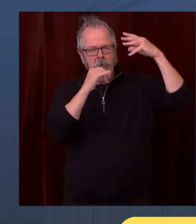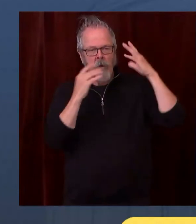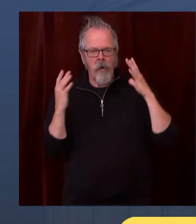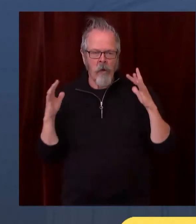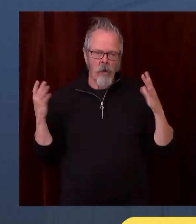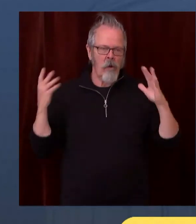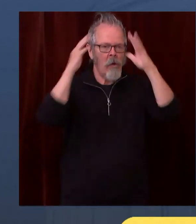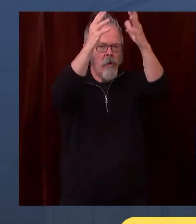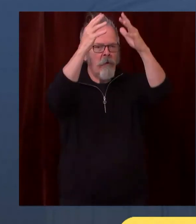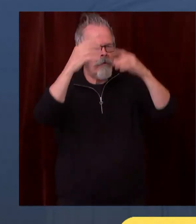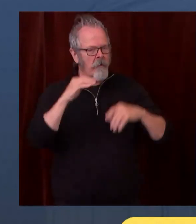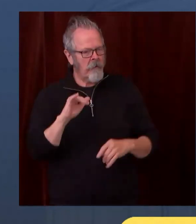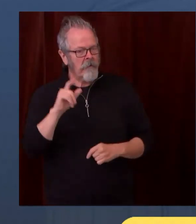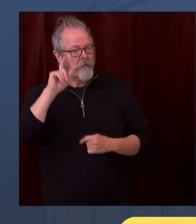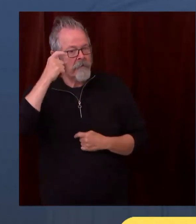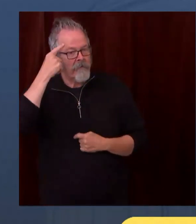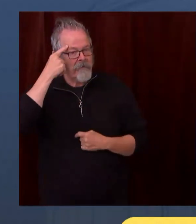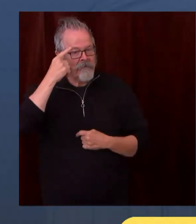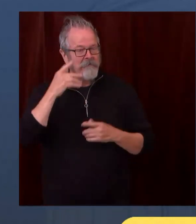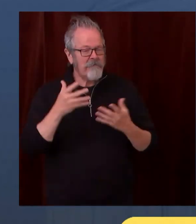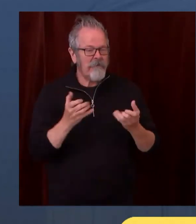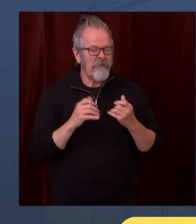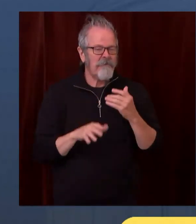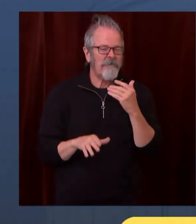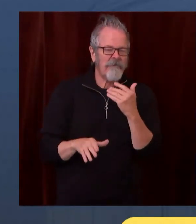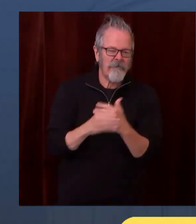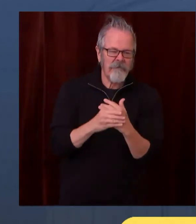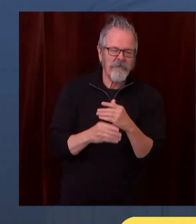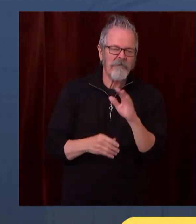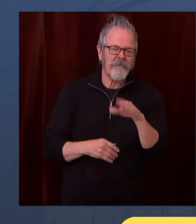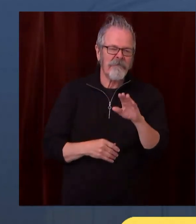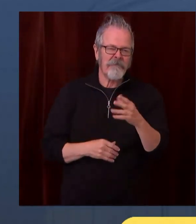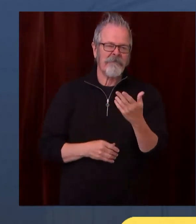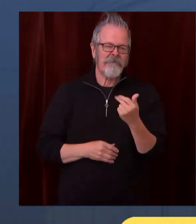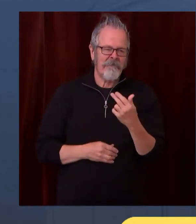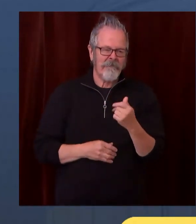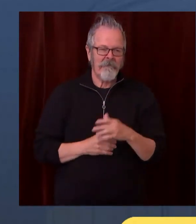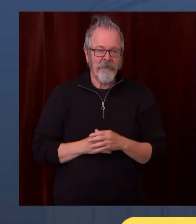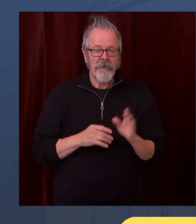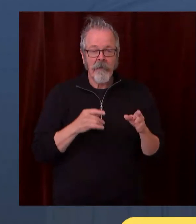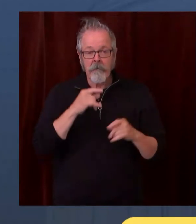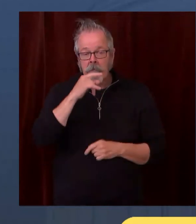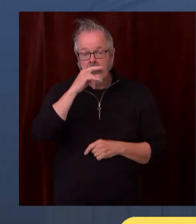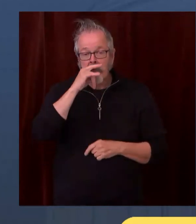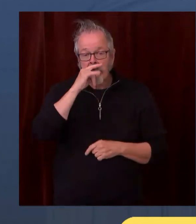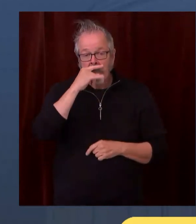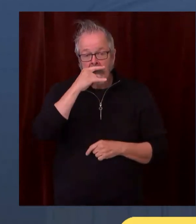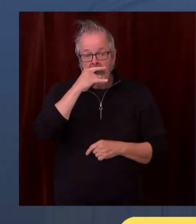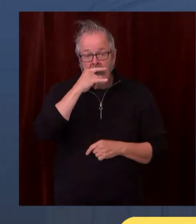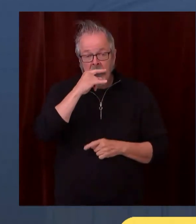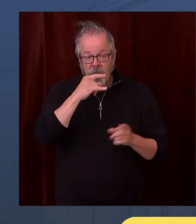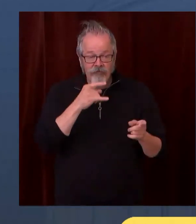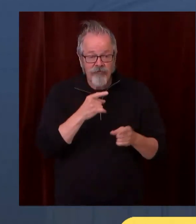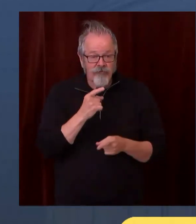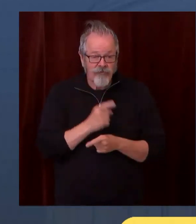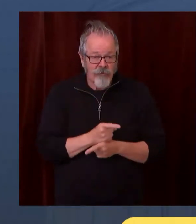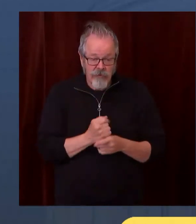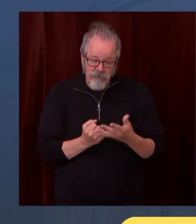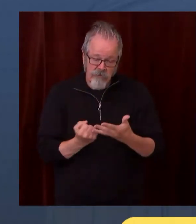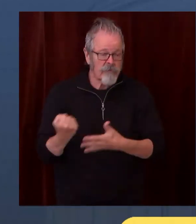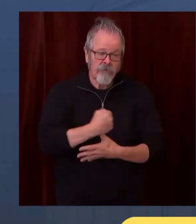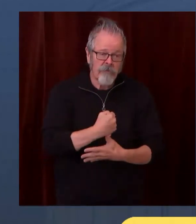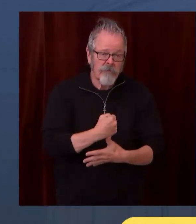instruction. And if it's a choice between some of our activities that would increase the infection rate or getting kids to school, back to